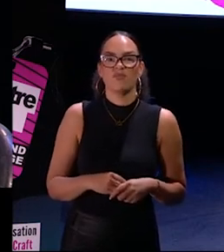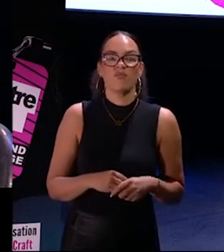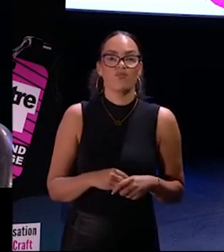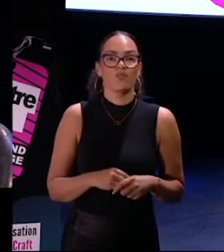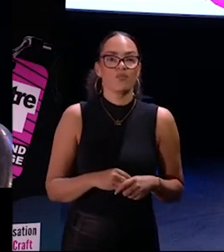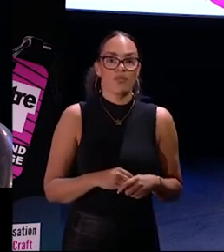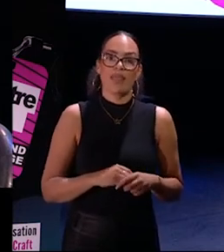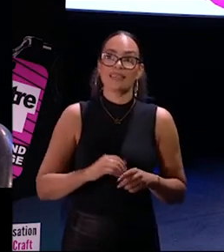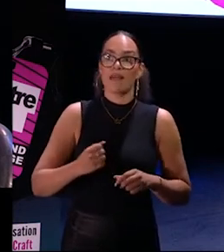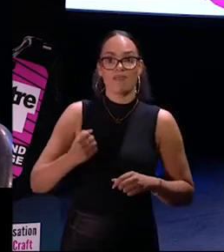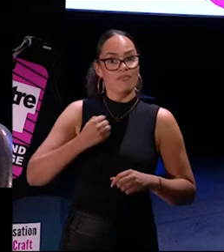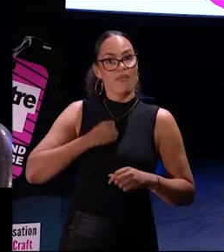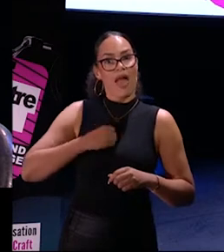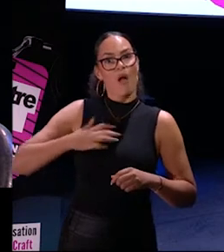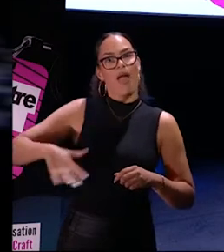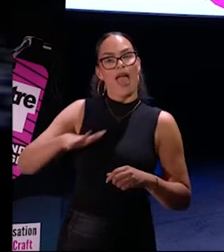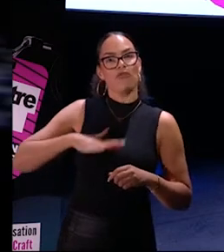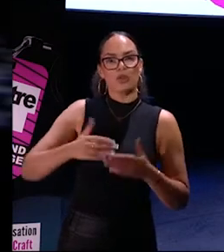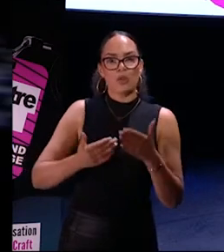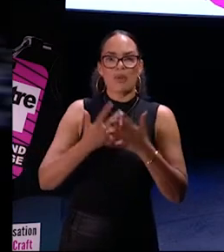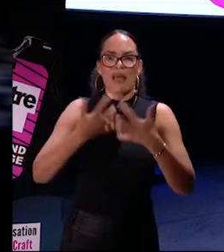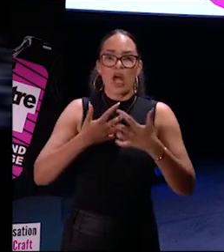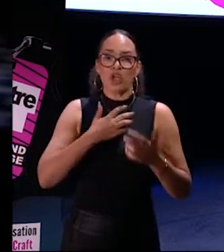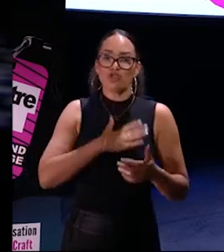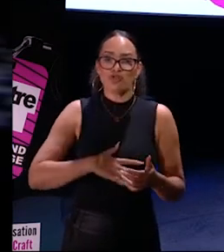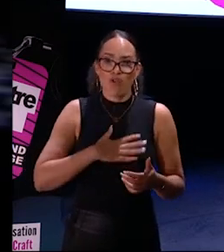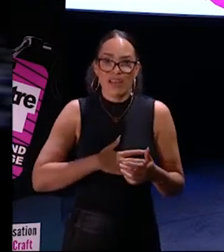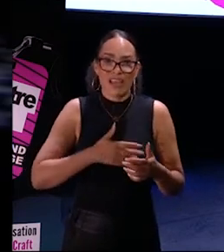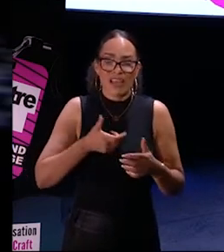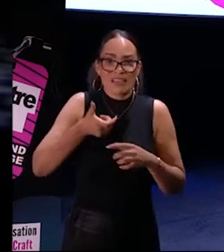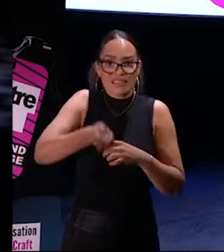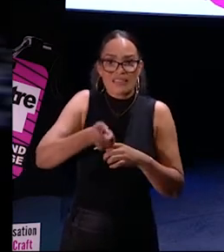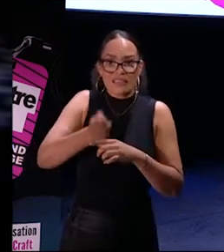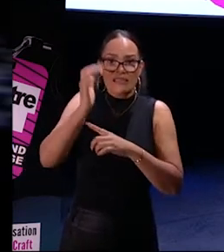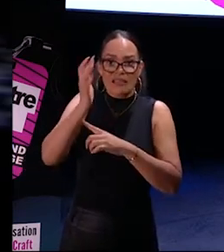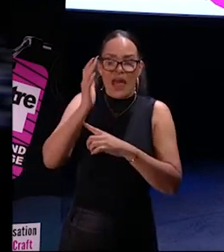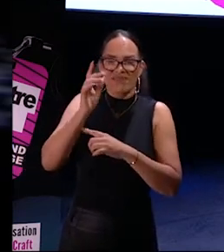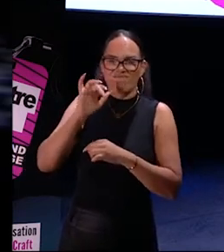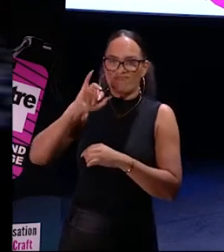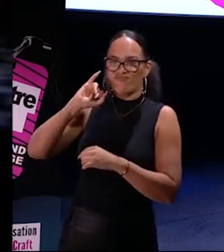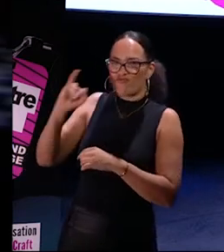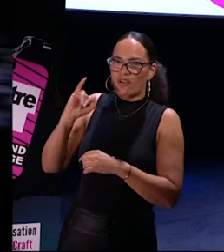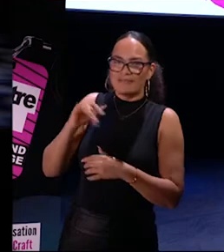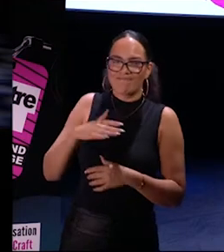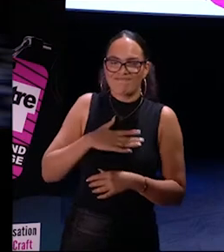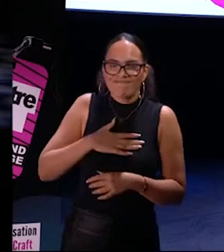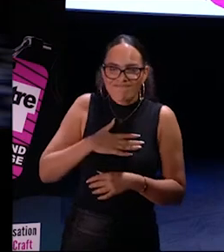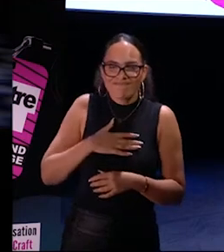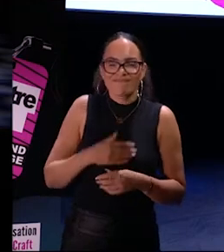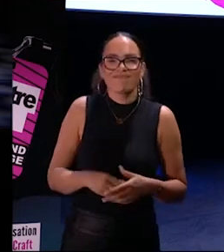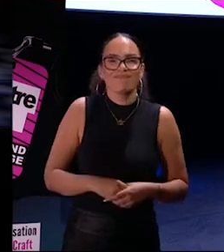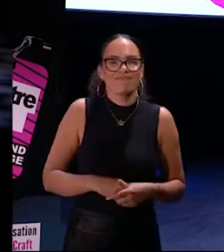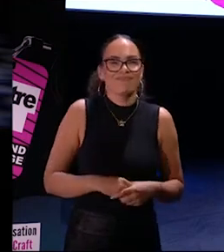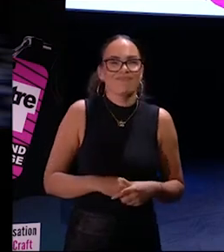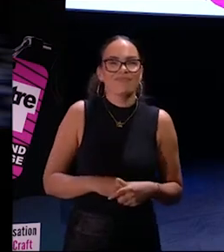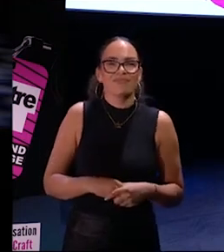of areas of new technology. I'm really sorry I can't show you the slides, but it appears the wrong slideshow's there at the moment. If